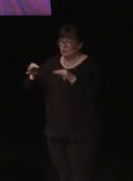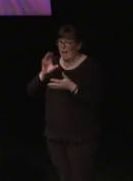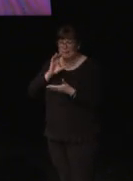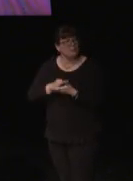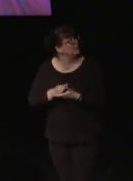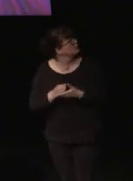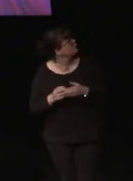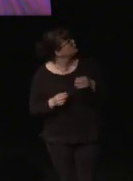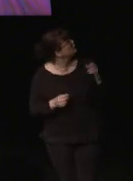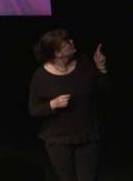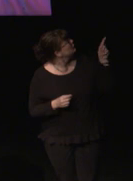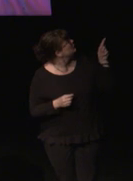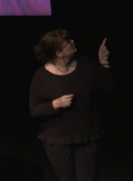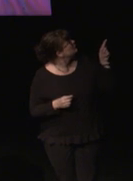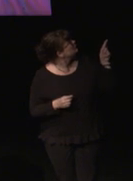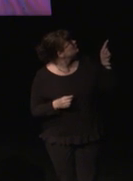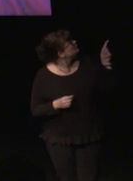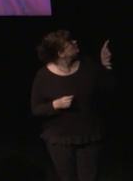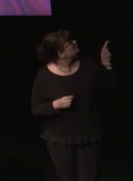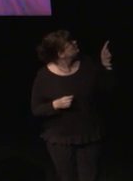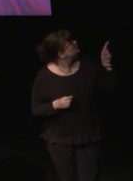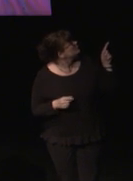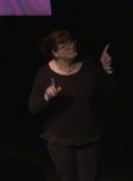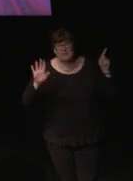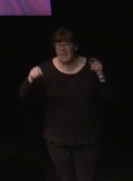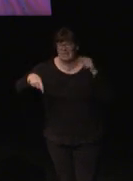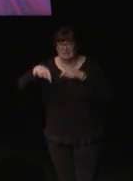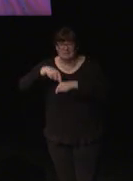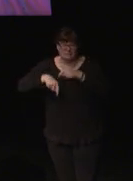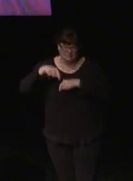little slow. Let me actually rewind this.